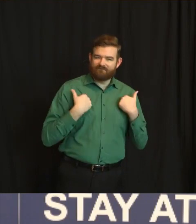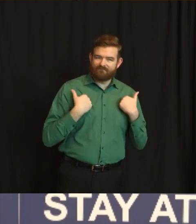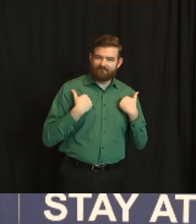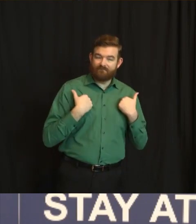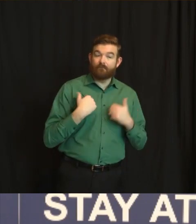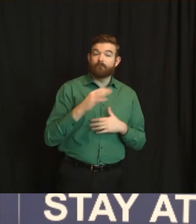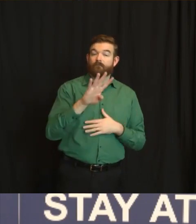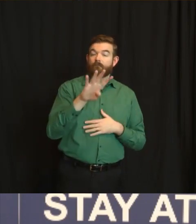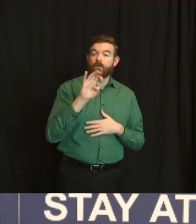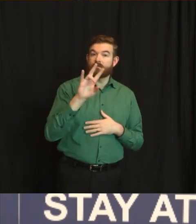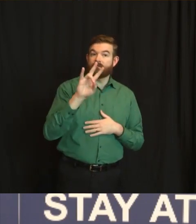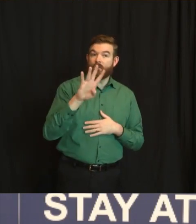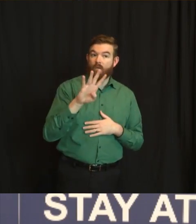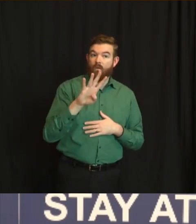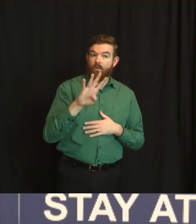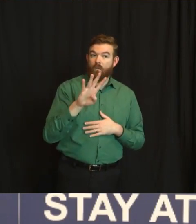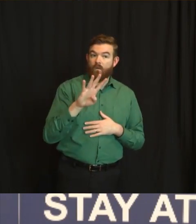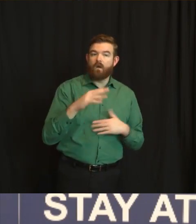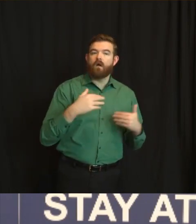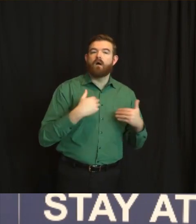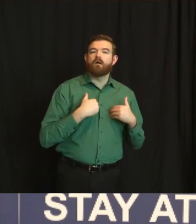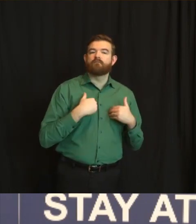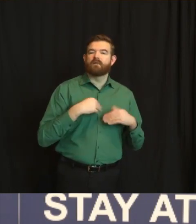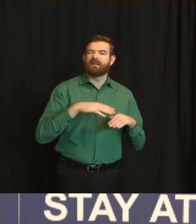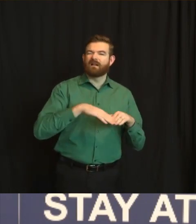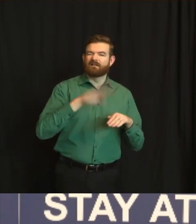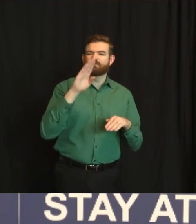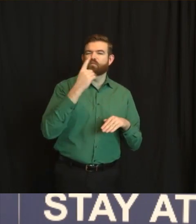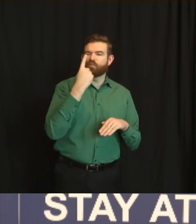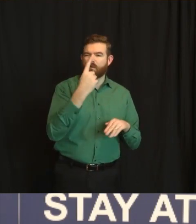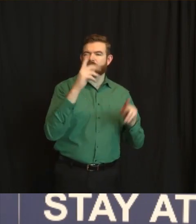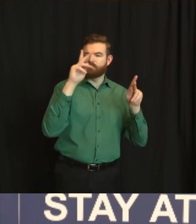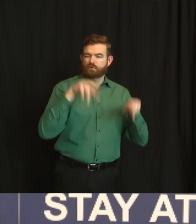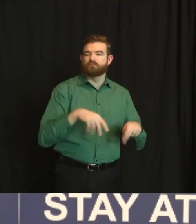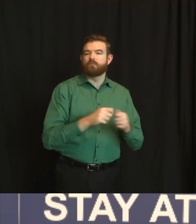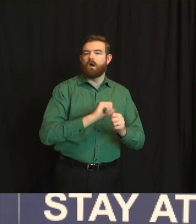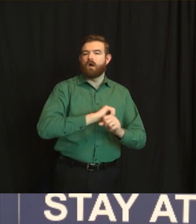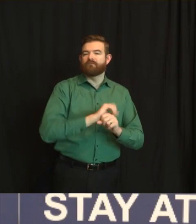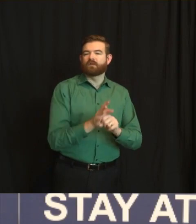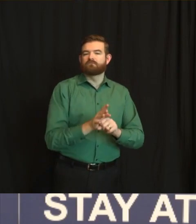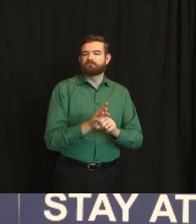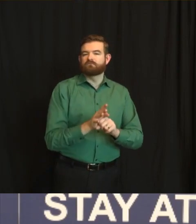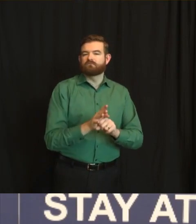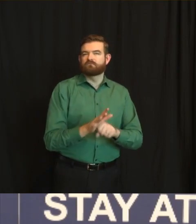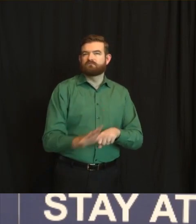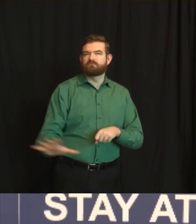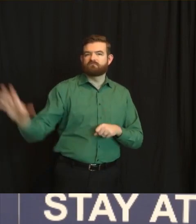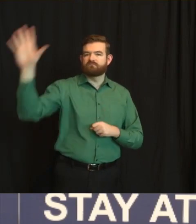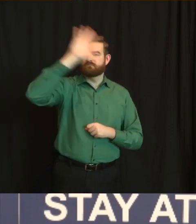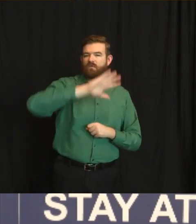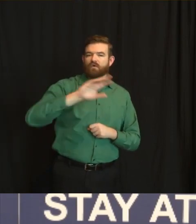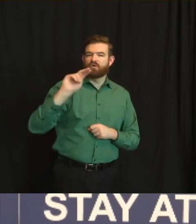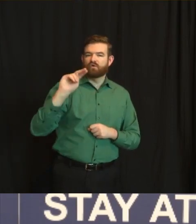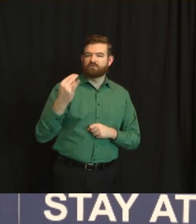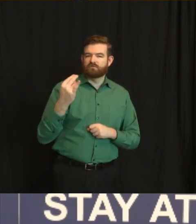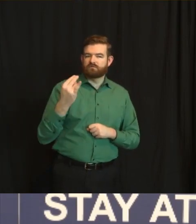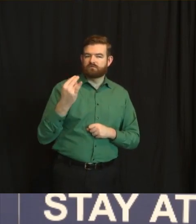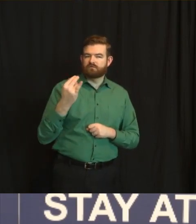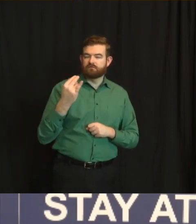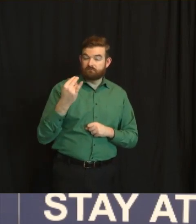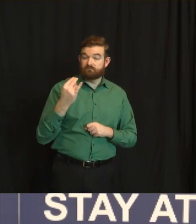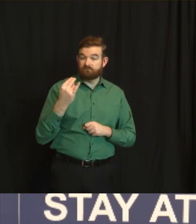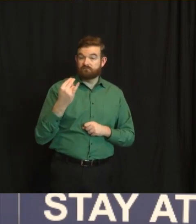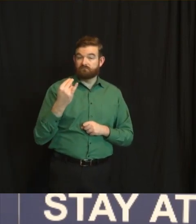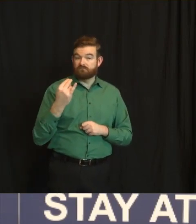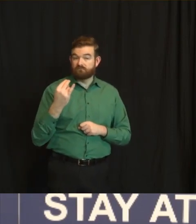474 have identified at least one COVID positive case. So your denominator, just Brent, just to make the